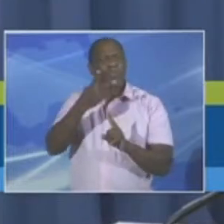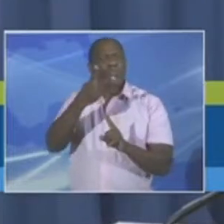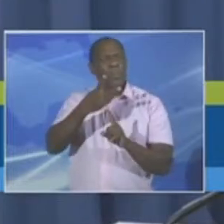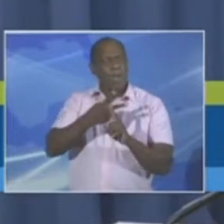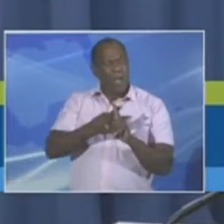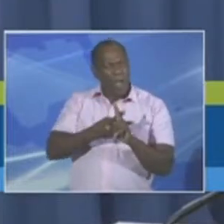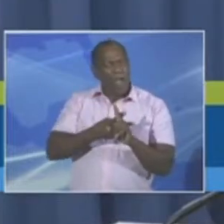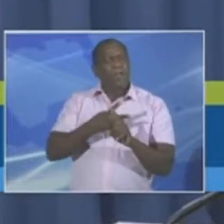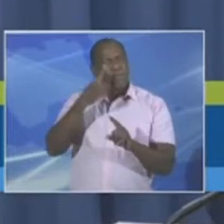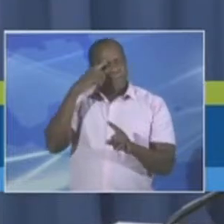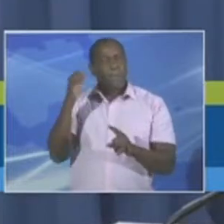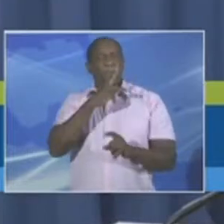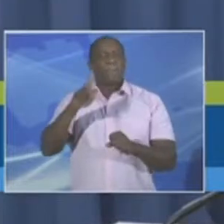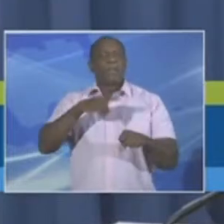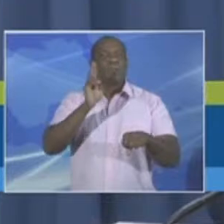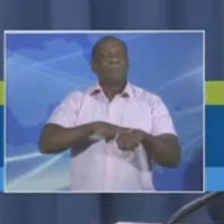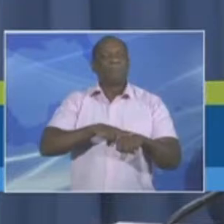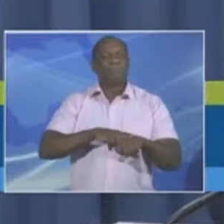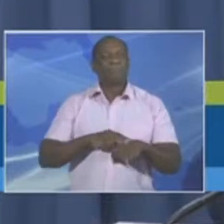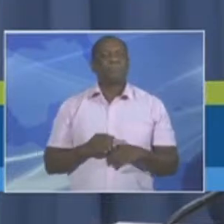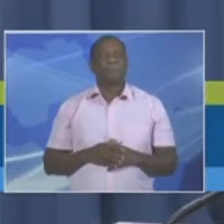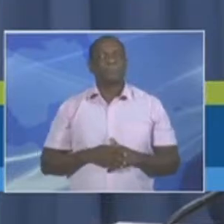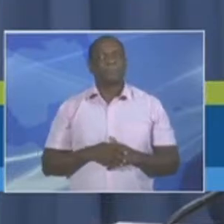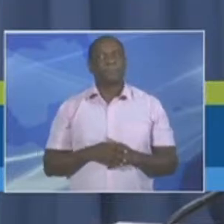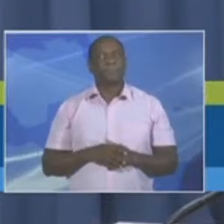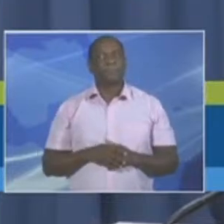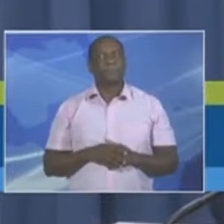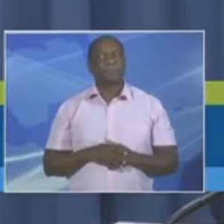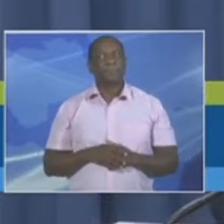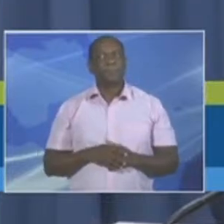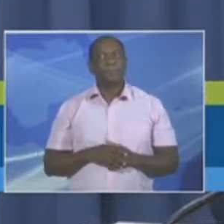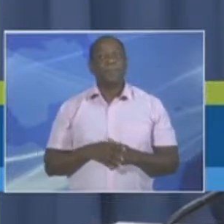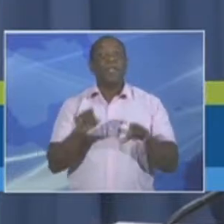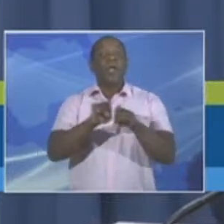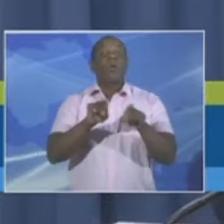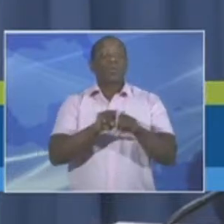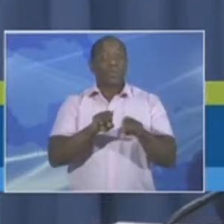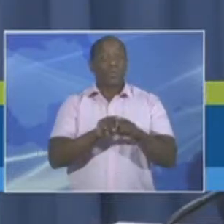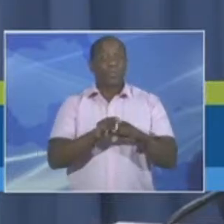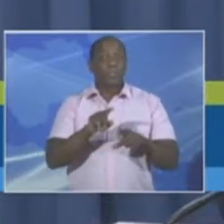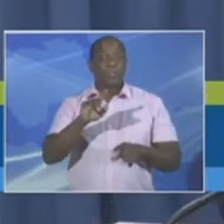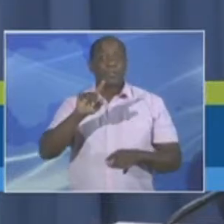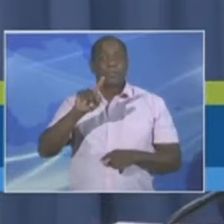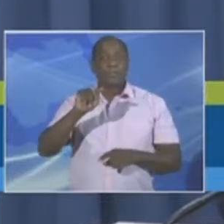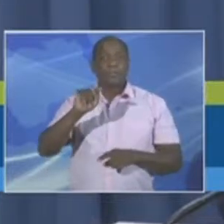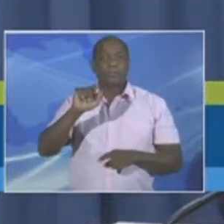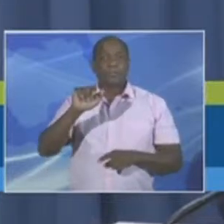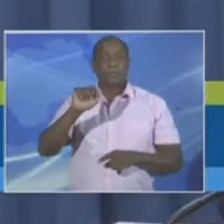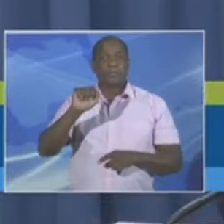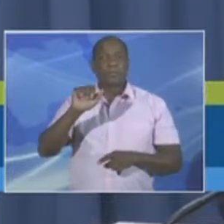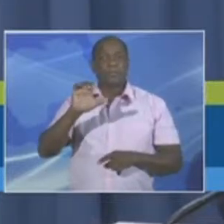go home. We have also decommissioned the Tacarigua Racket